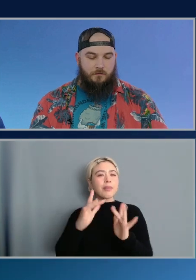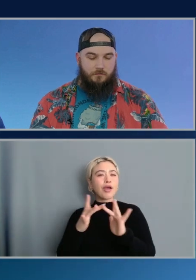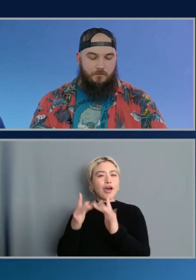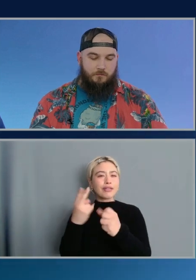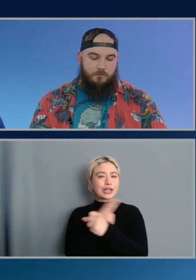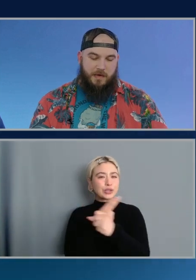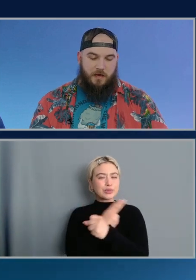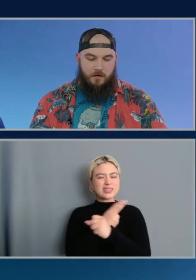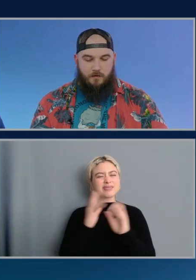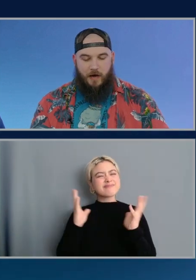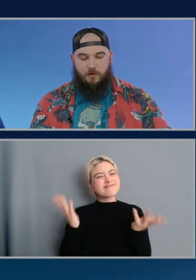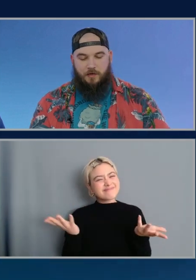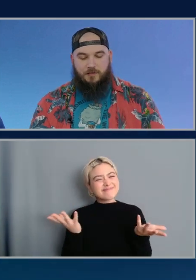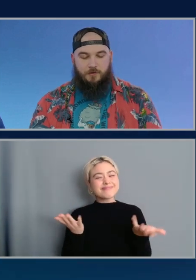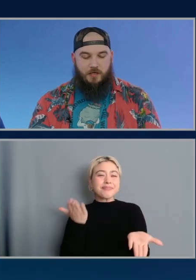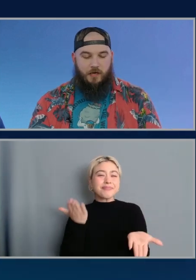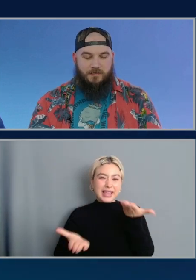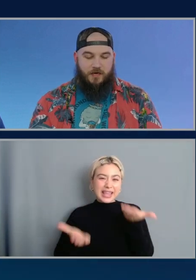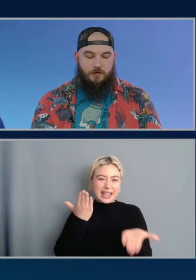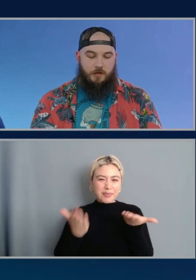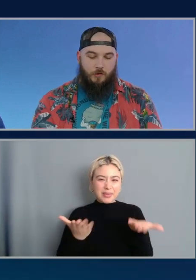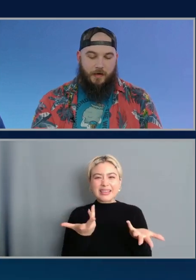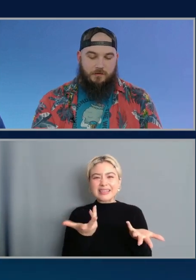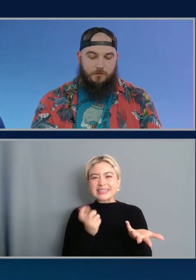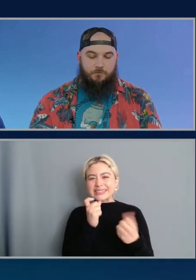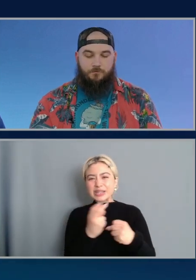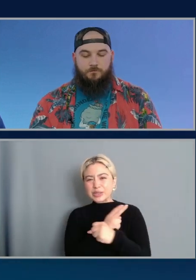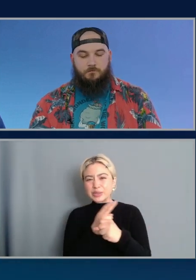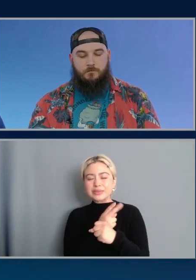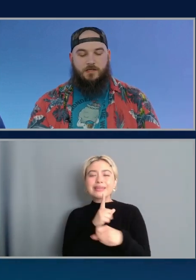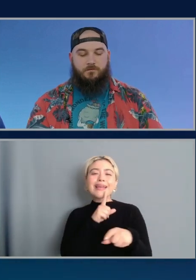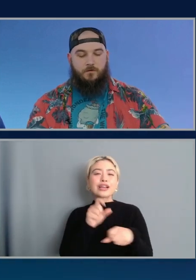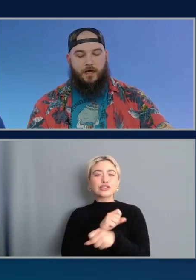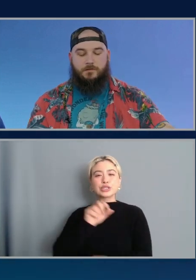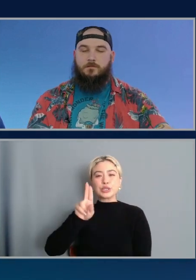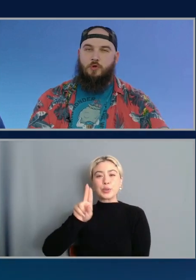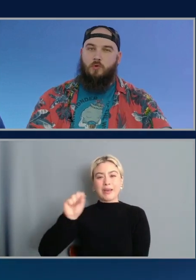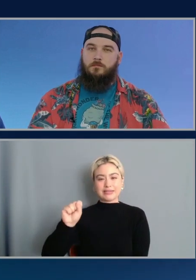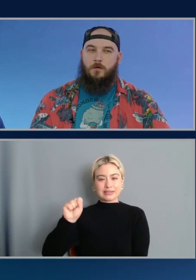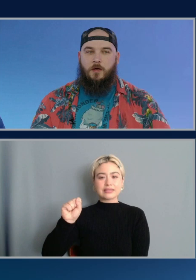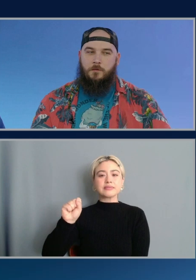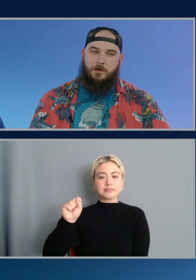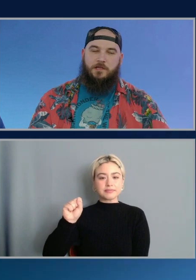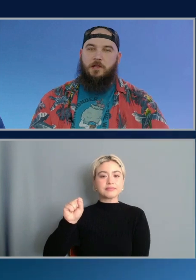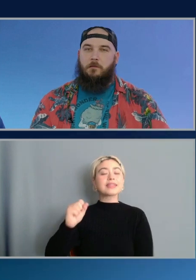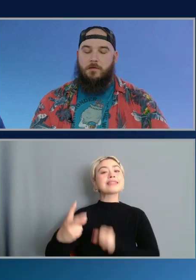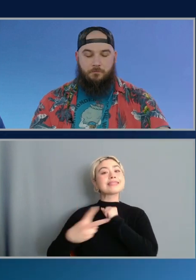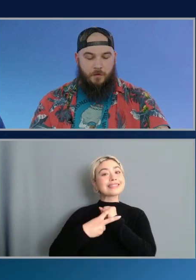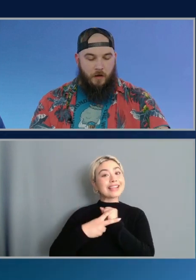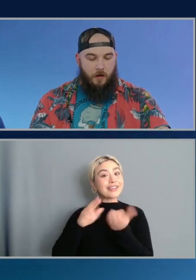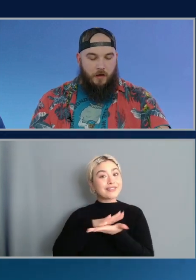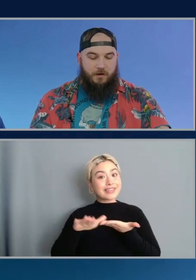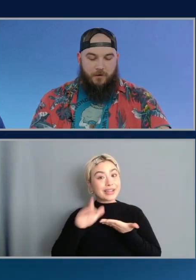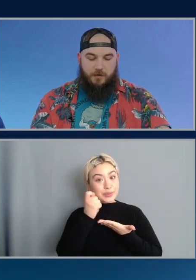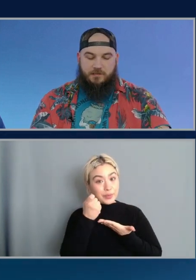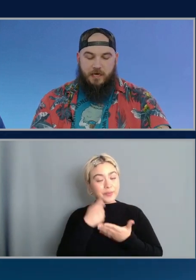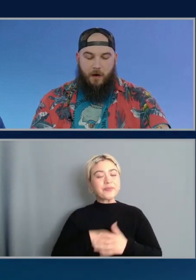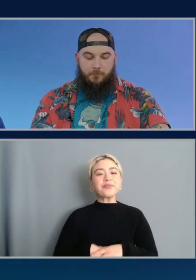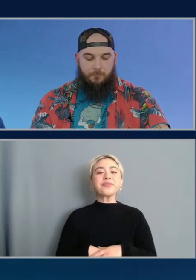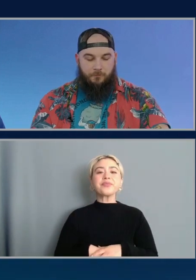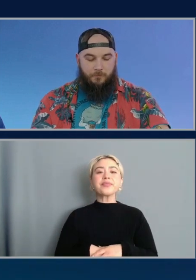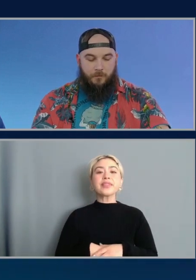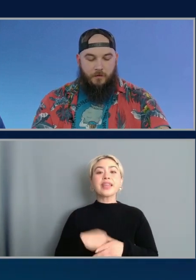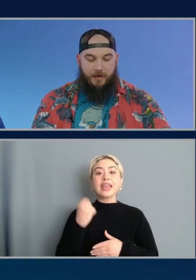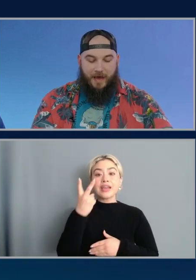Well, maybe. I don't think it's using, it's actually US. Save, nice, cool. But it did help me. If I look at the